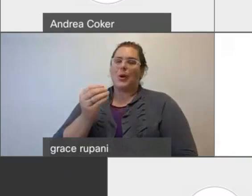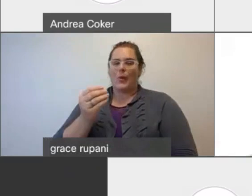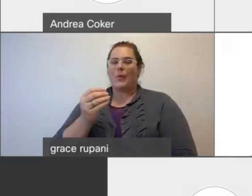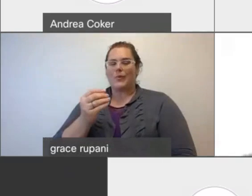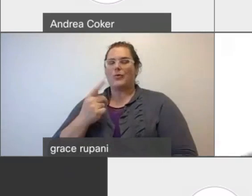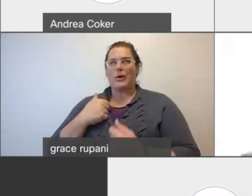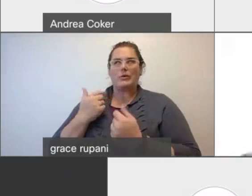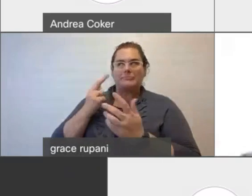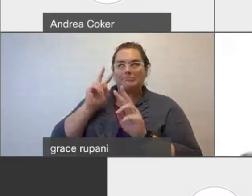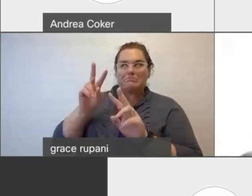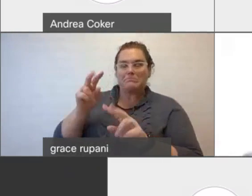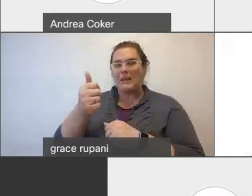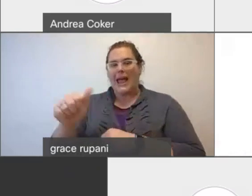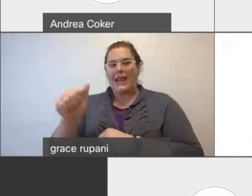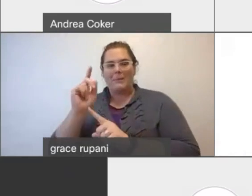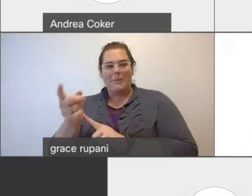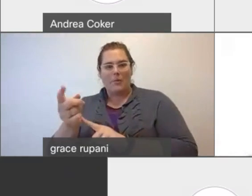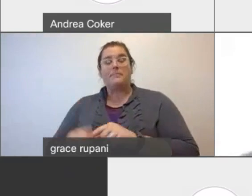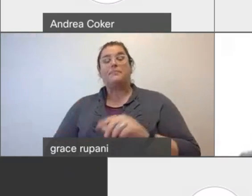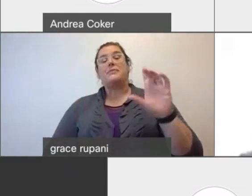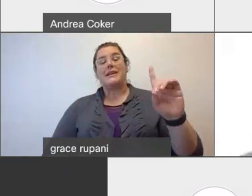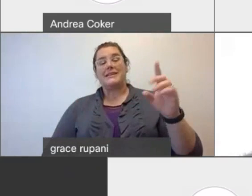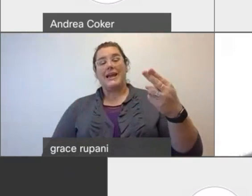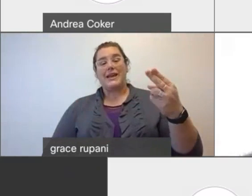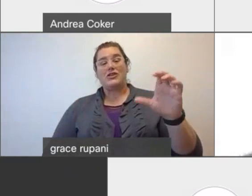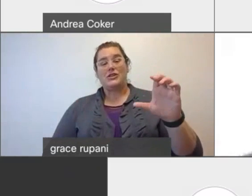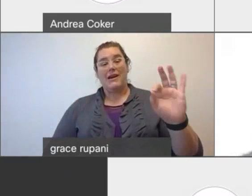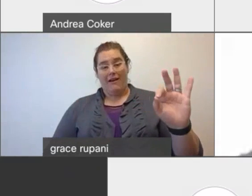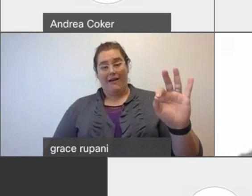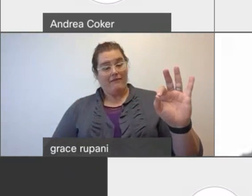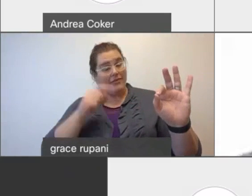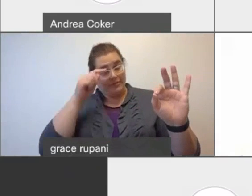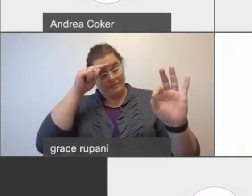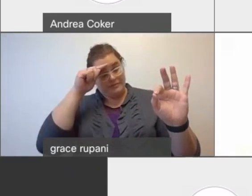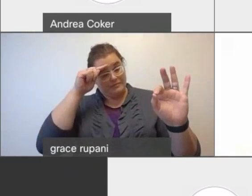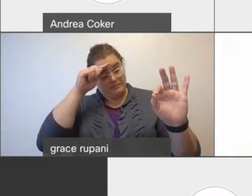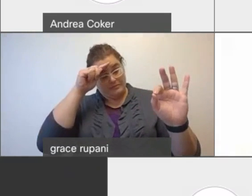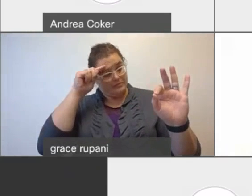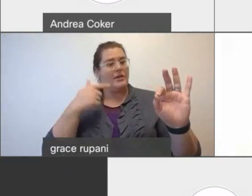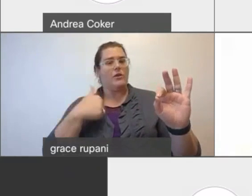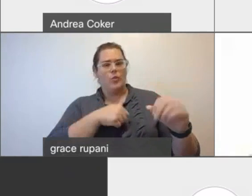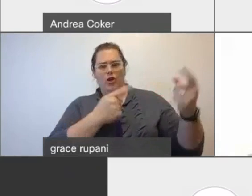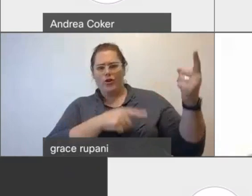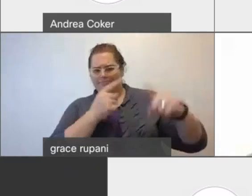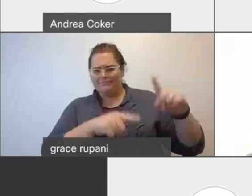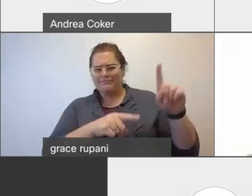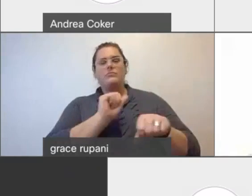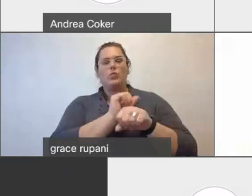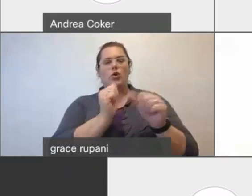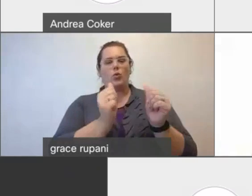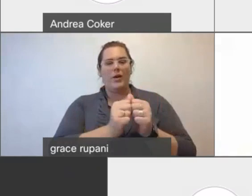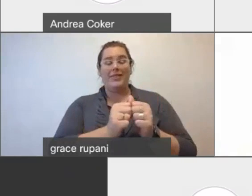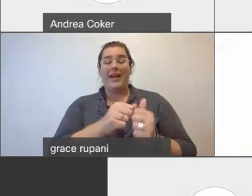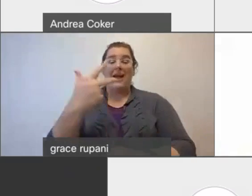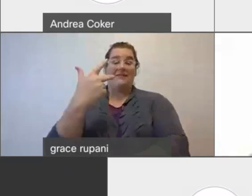resolved, which we're working with DHCF on, is that the incentive, the vaccine incentive, is not just with